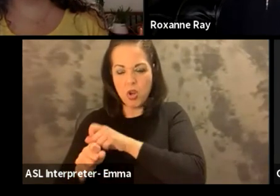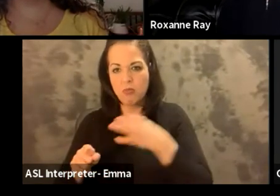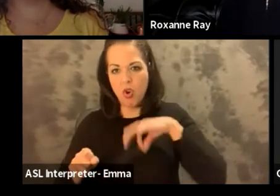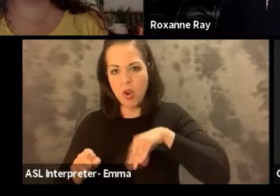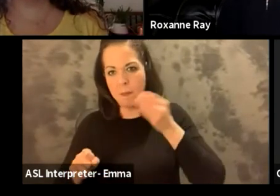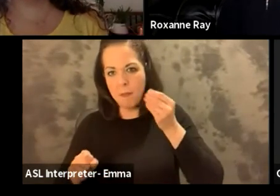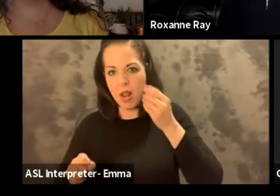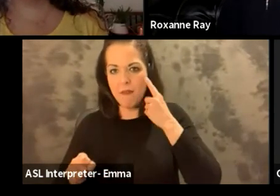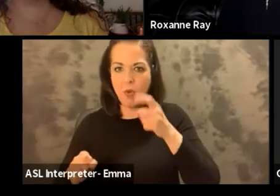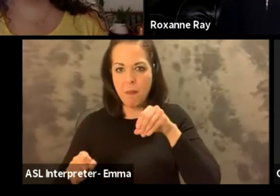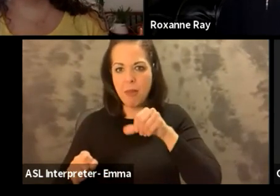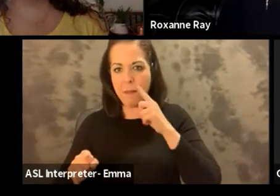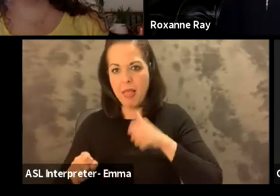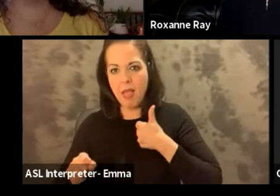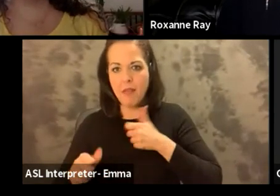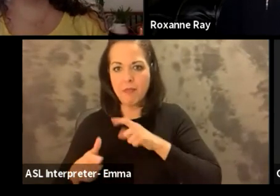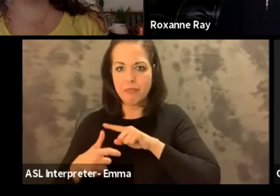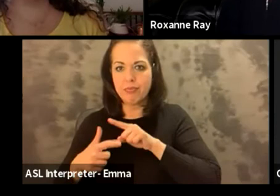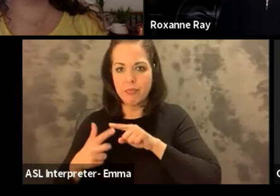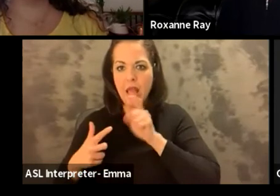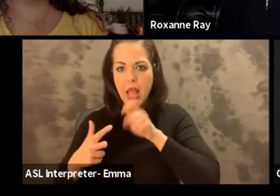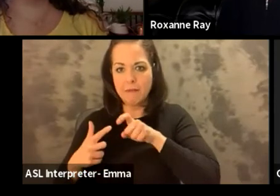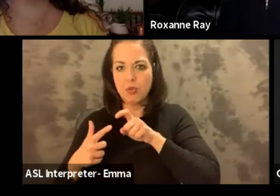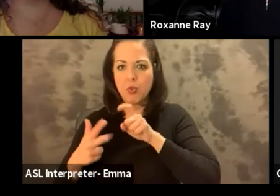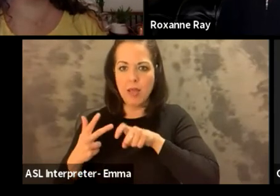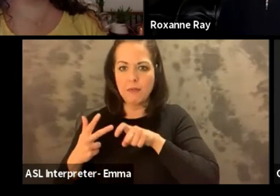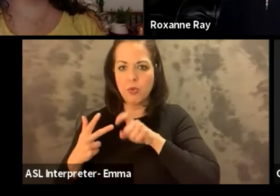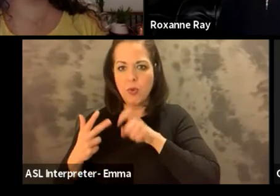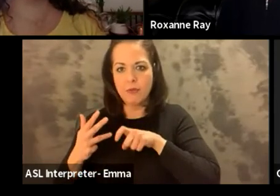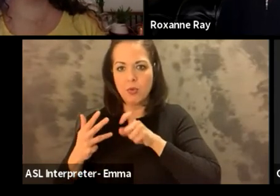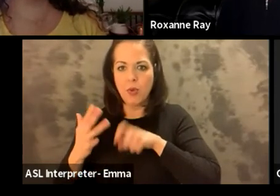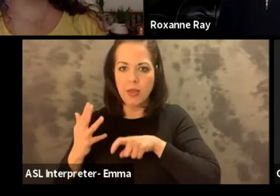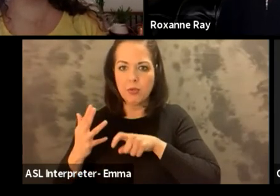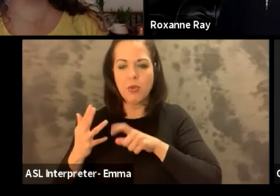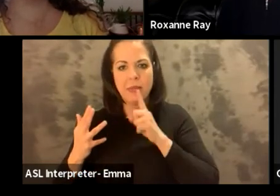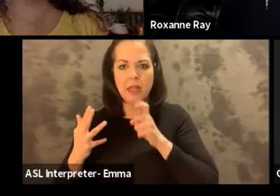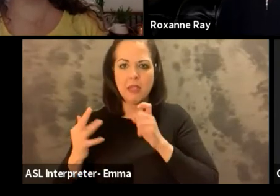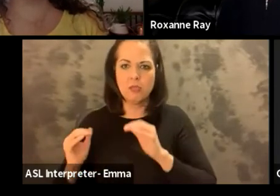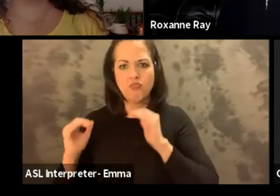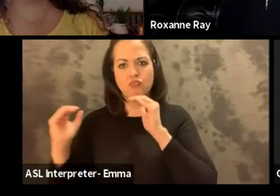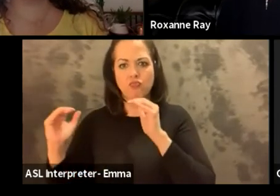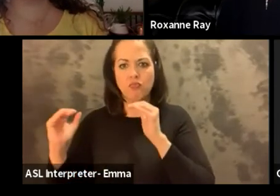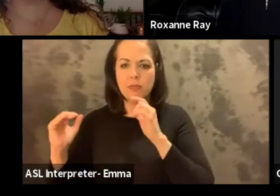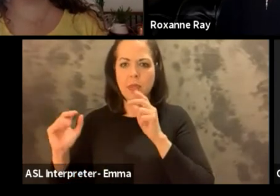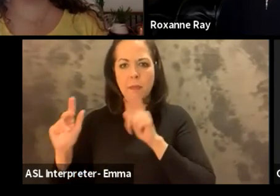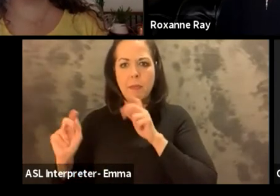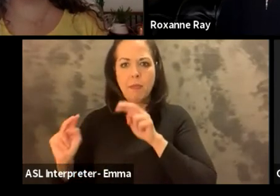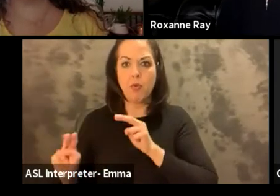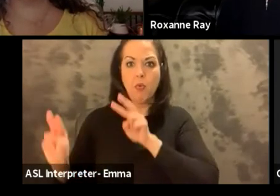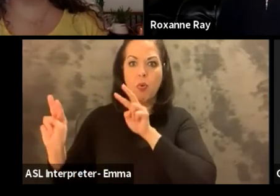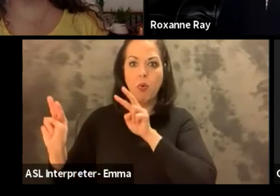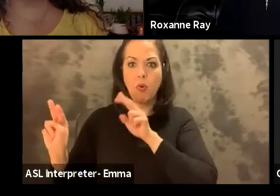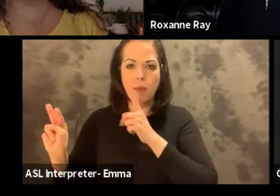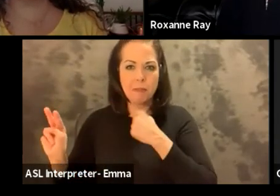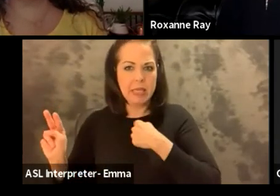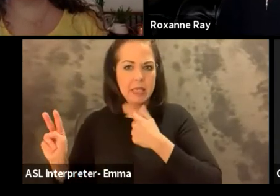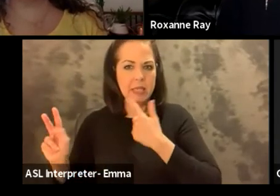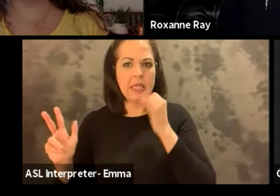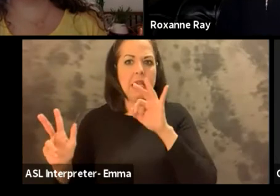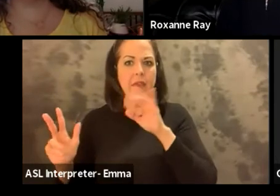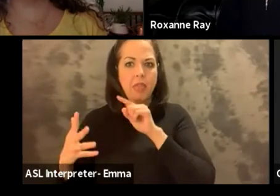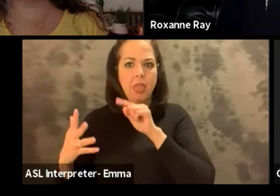pay for, you know, my life, or I have to do this because it's prestigious and people will see me in a certain way if I'm doing